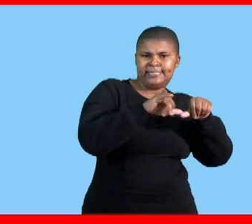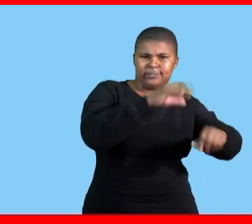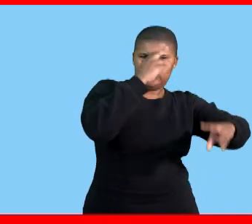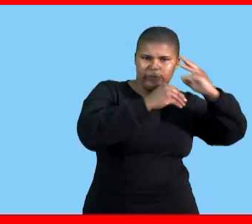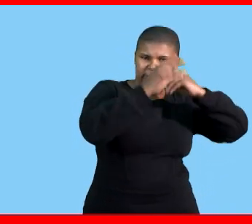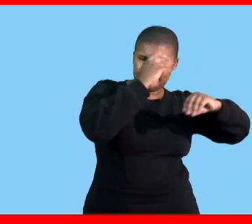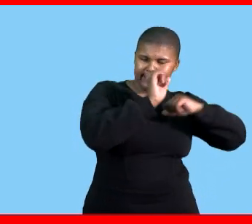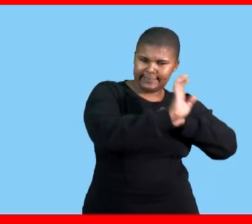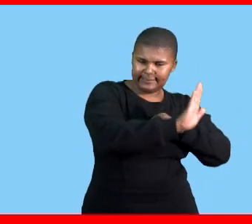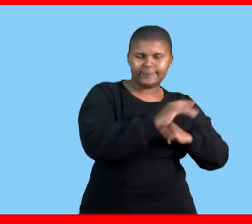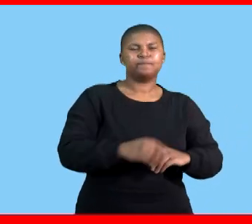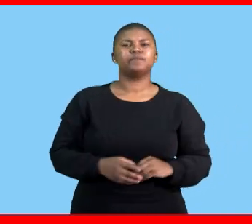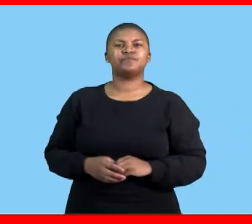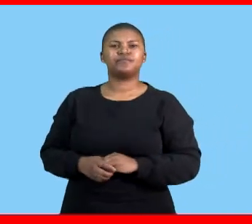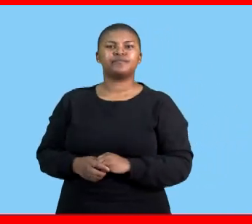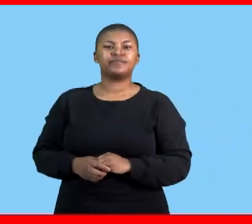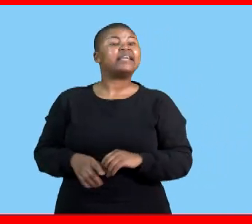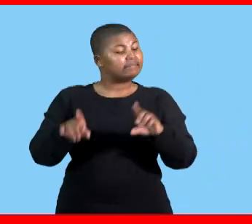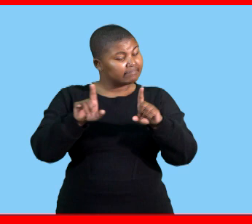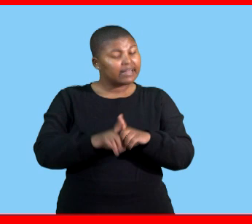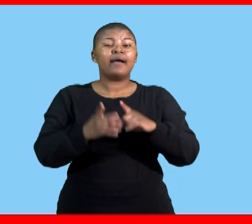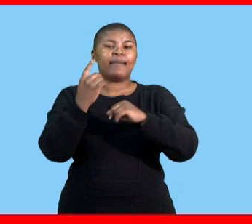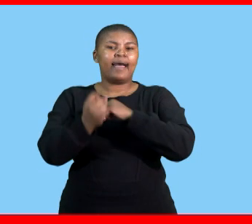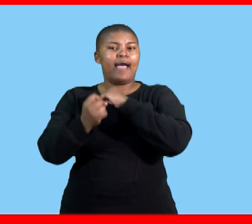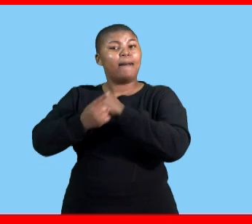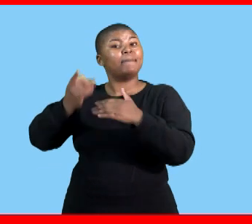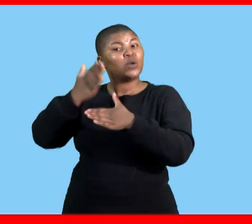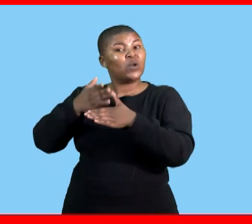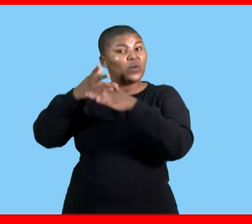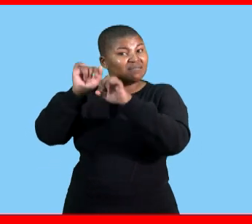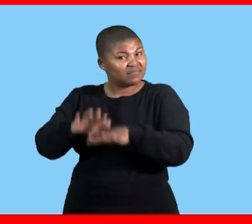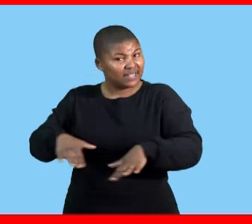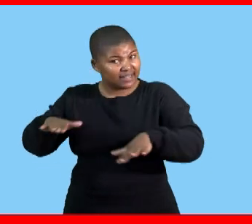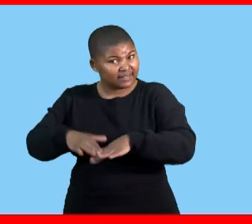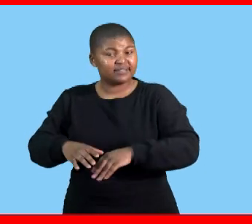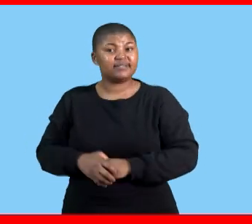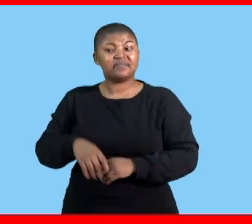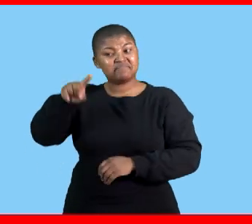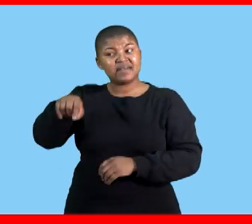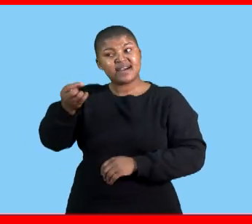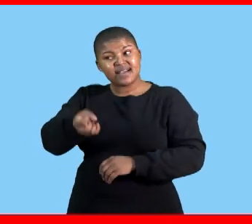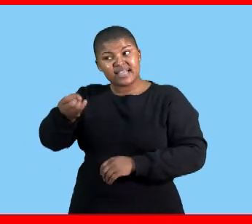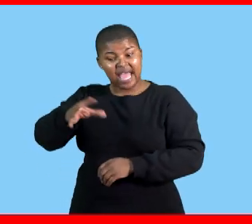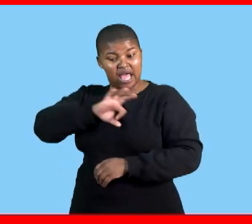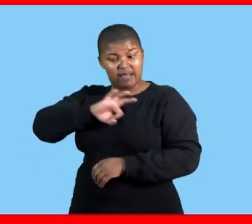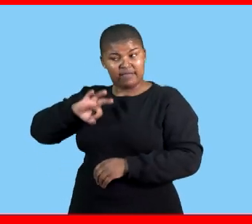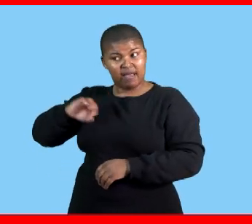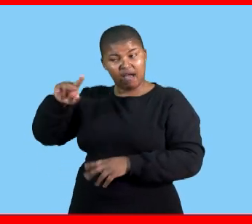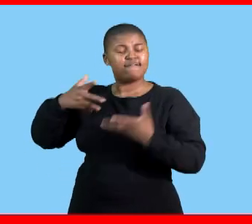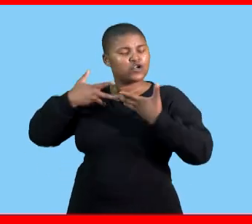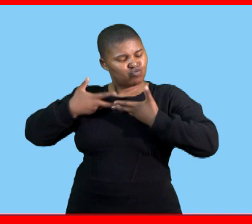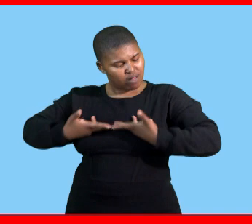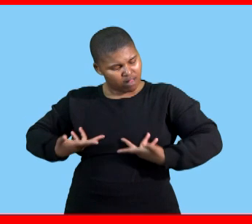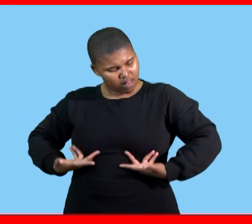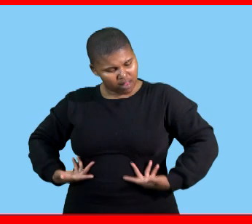lessons. Same thing happens in the workplace. We need to give employees time to relax and take their